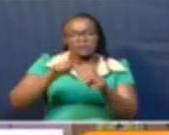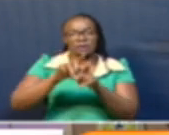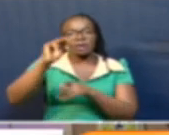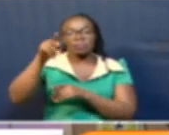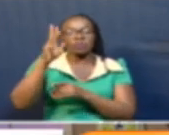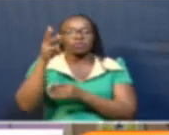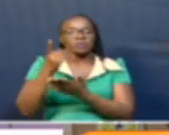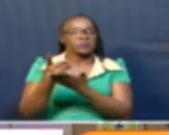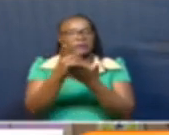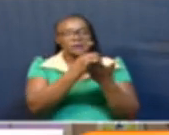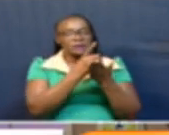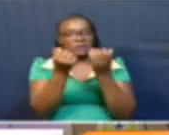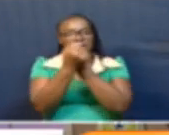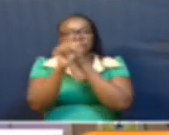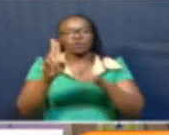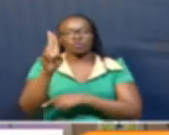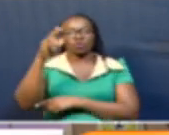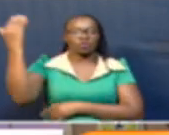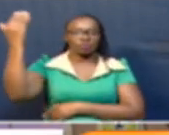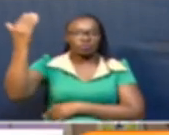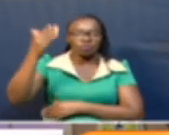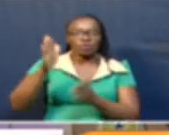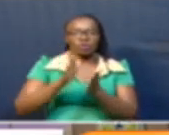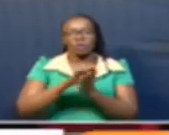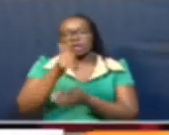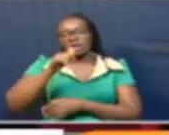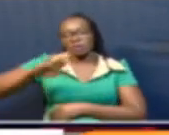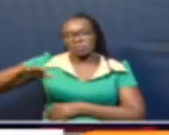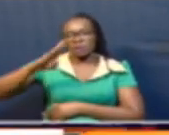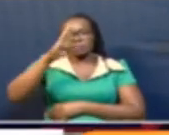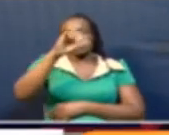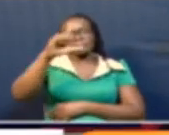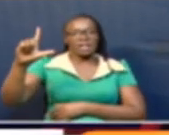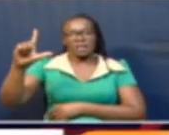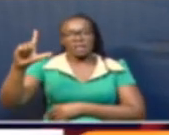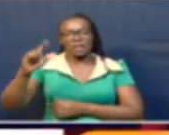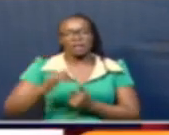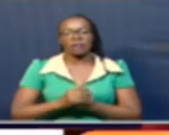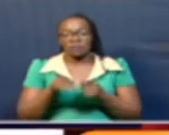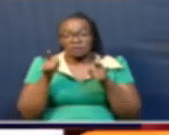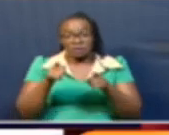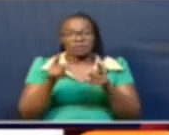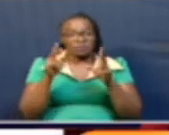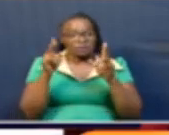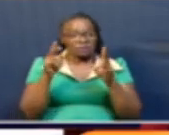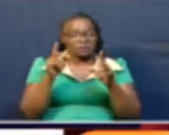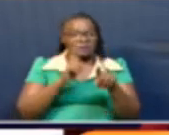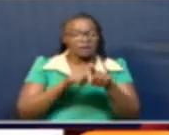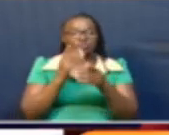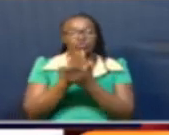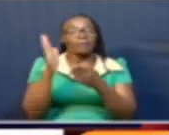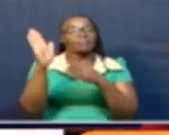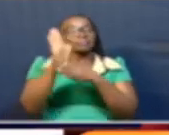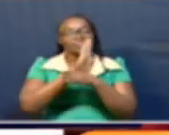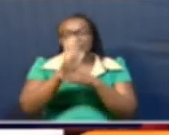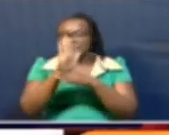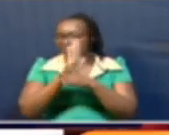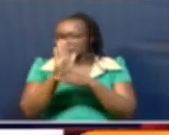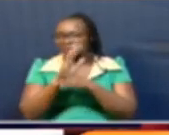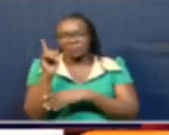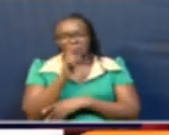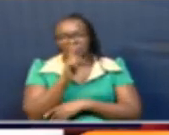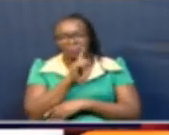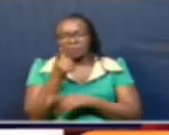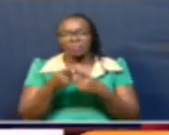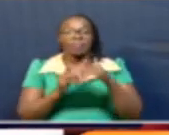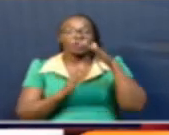debate the President's speech as well as the pending bills. This session is going to be a very, very busy session. But the most important thing that we are